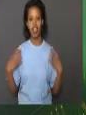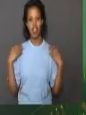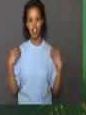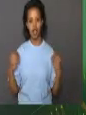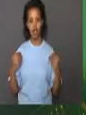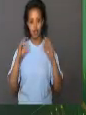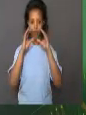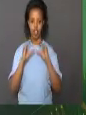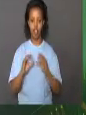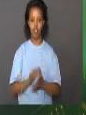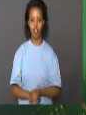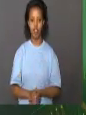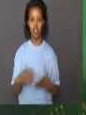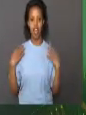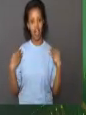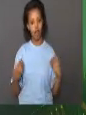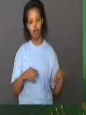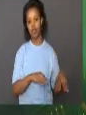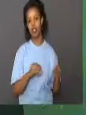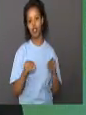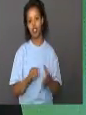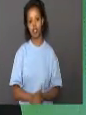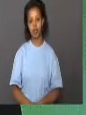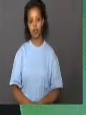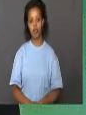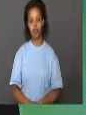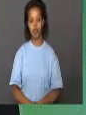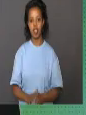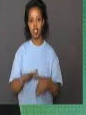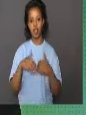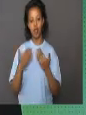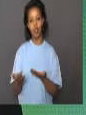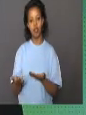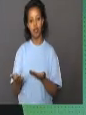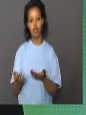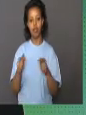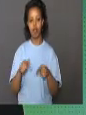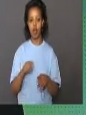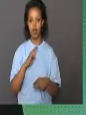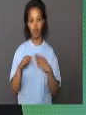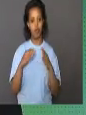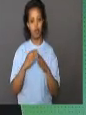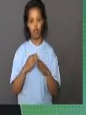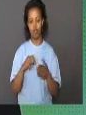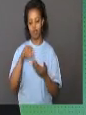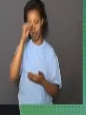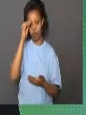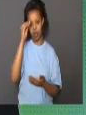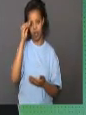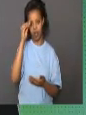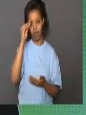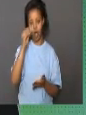Hello, teacher. Hello, students. Welcome to today's lesson